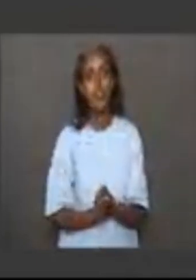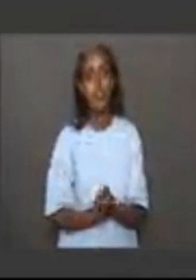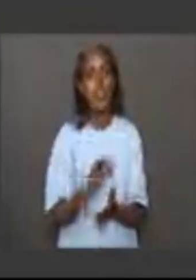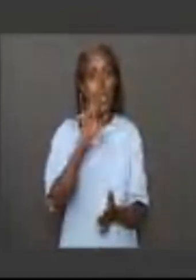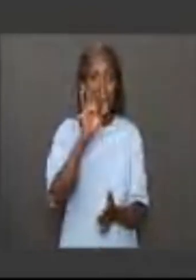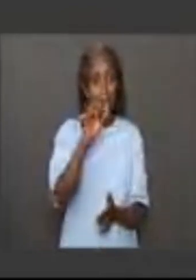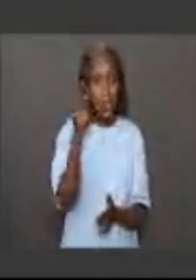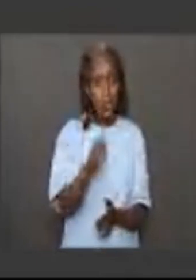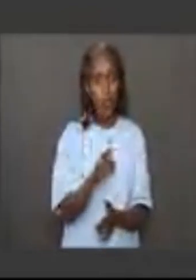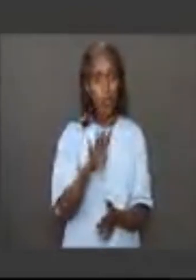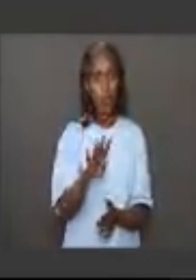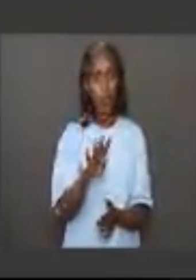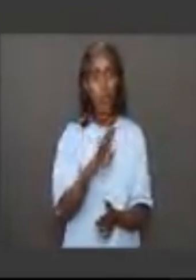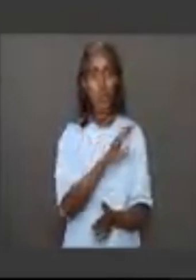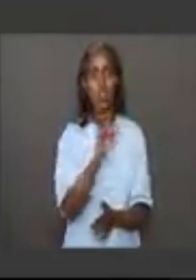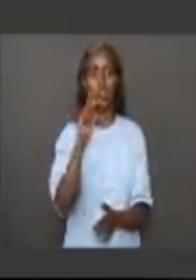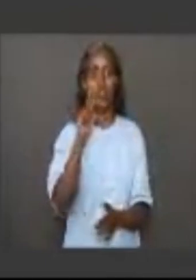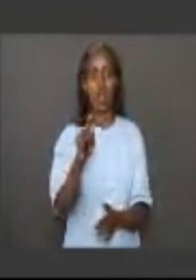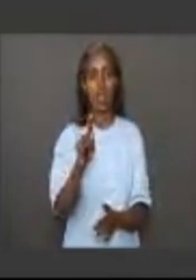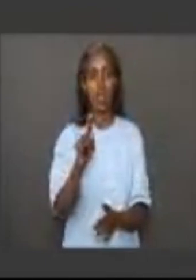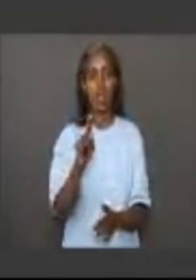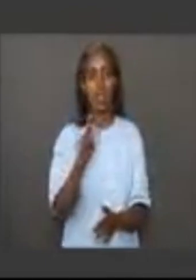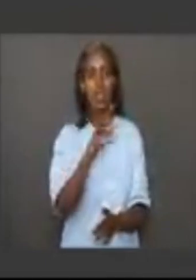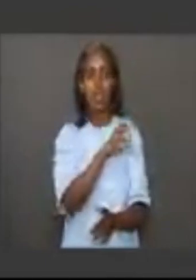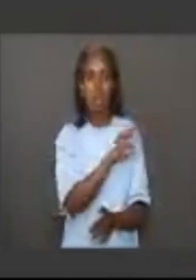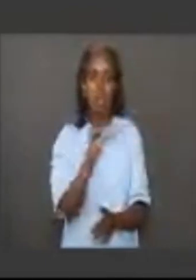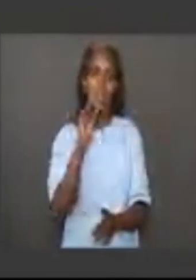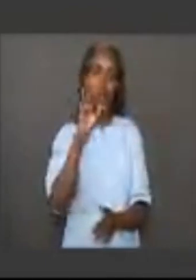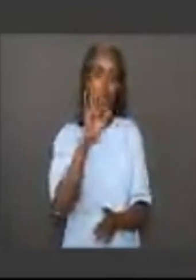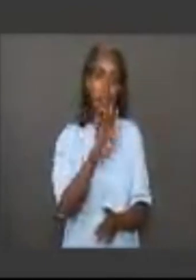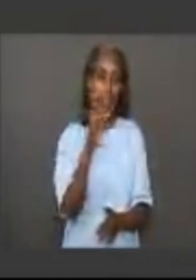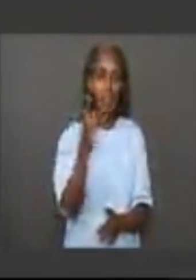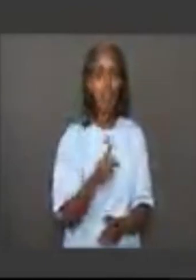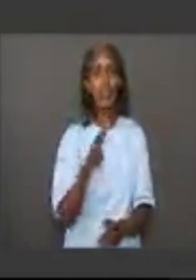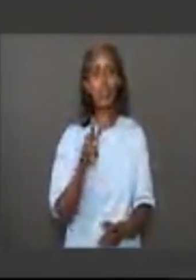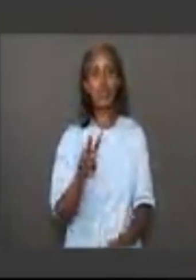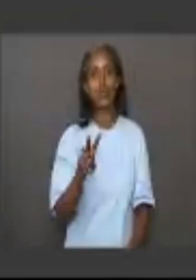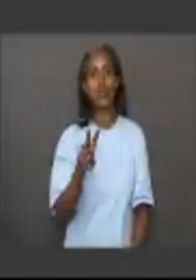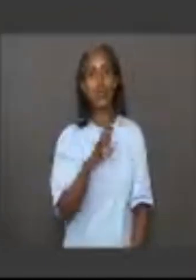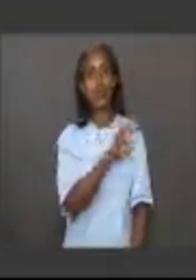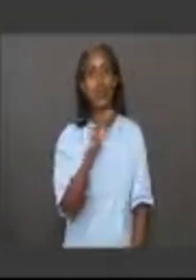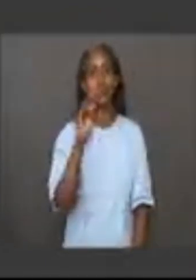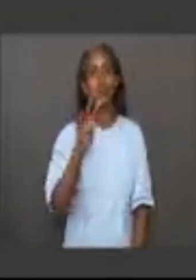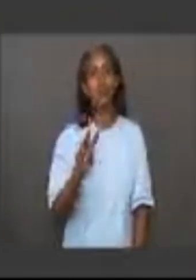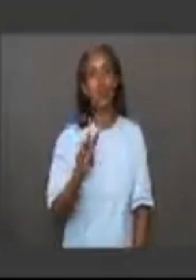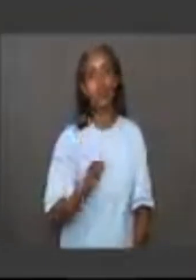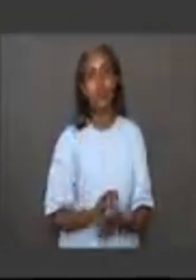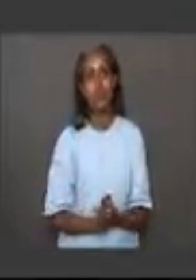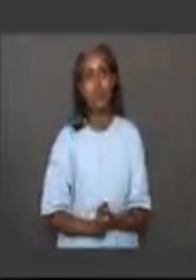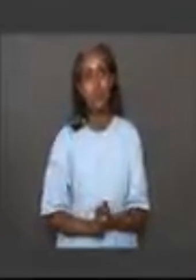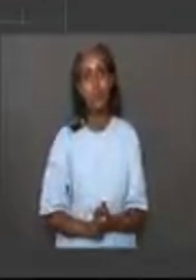9 over 4 and 1, and 5 over 2 and 2.